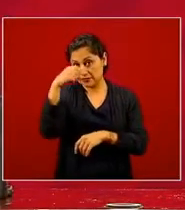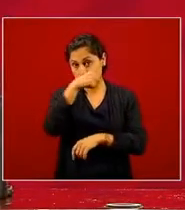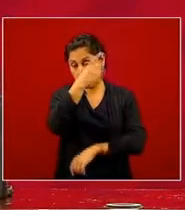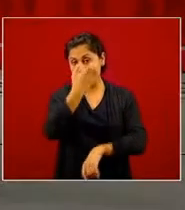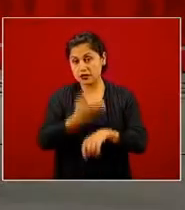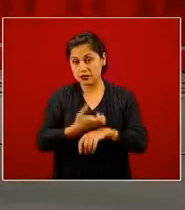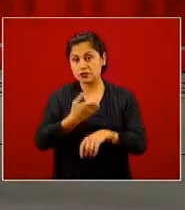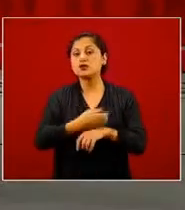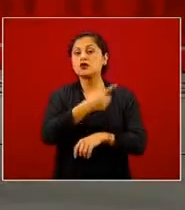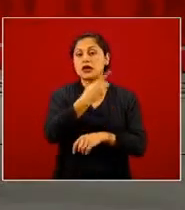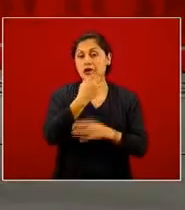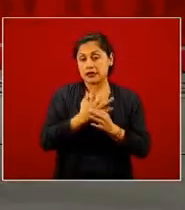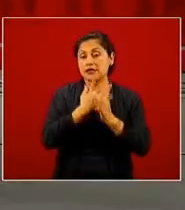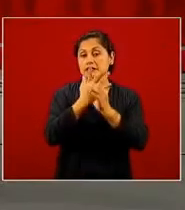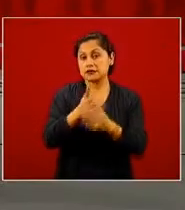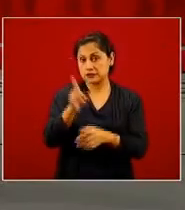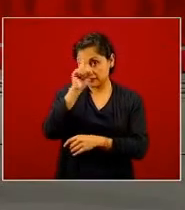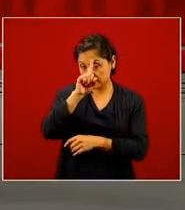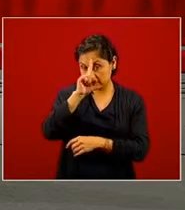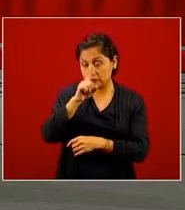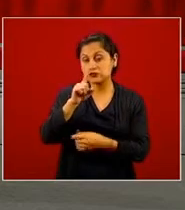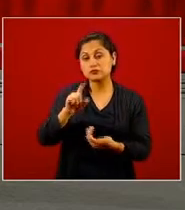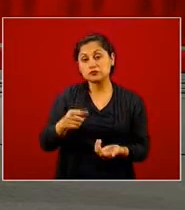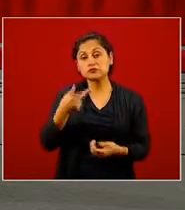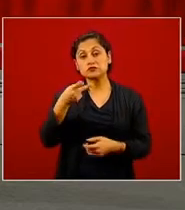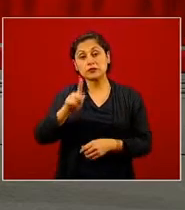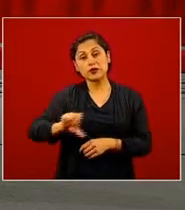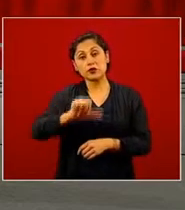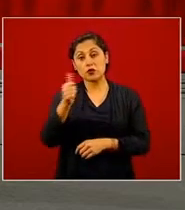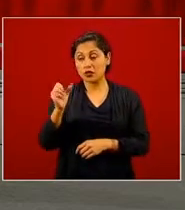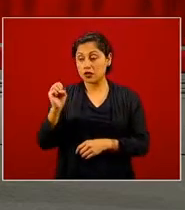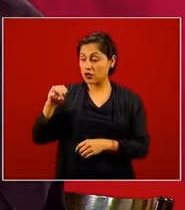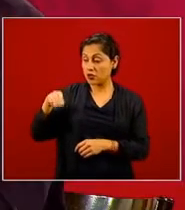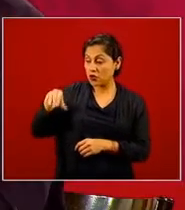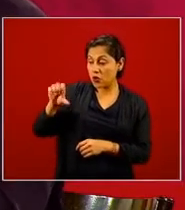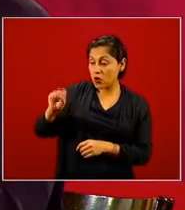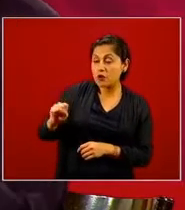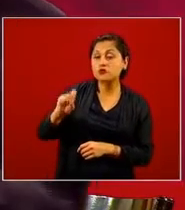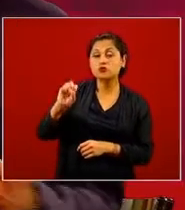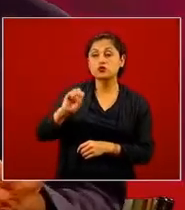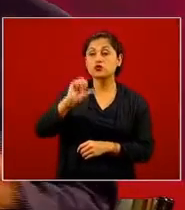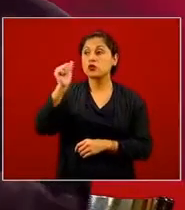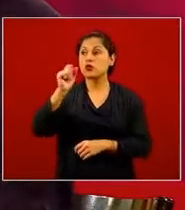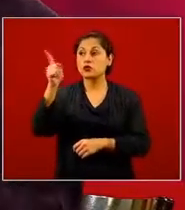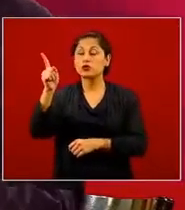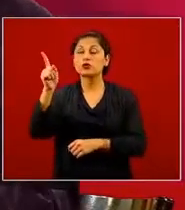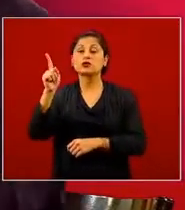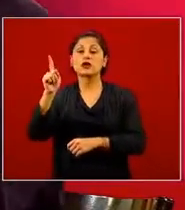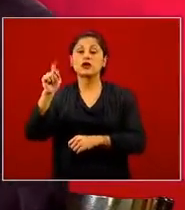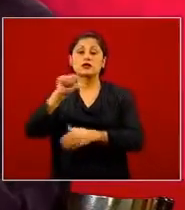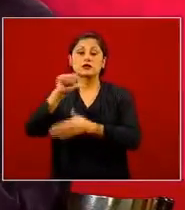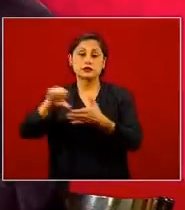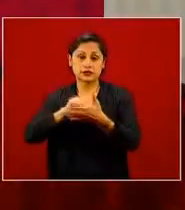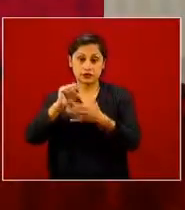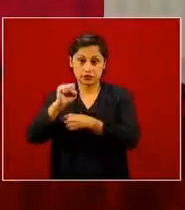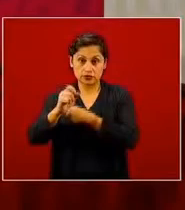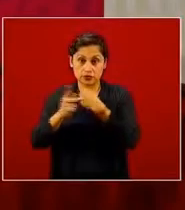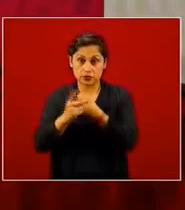such as the Centers for Control of Disease in the United States, they recommended it.